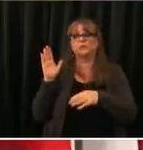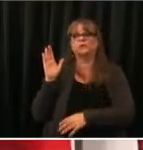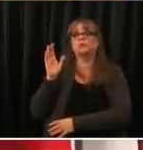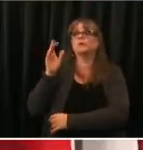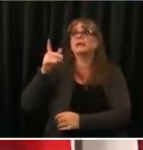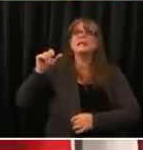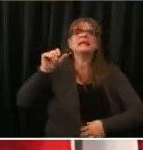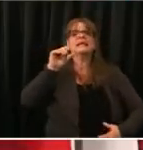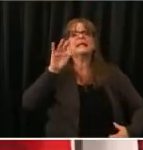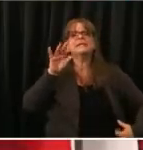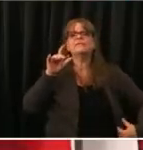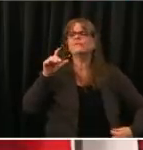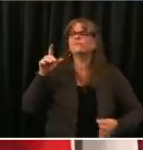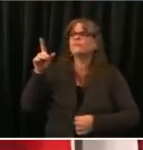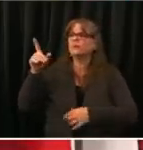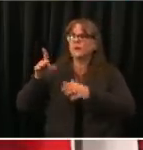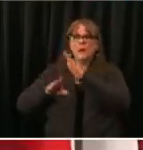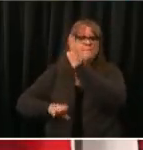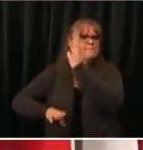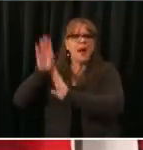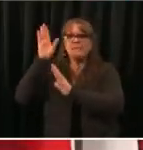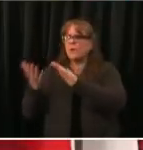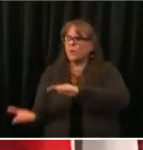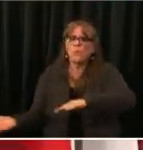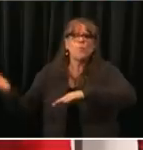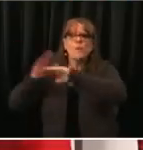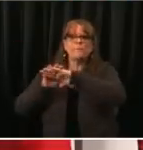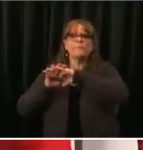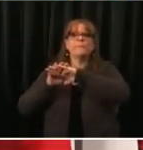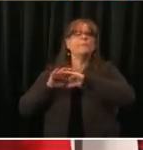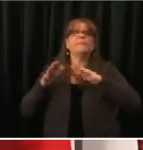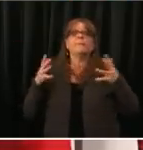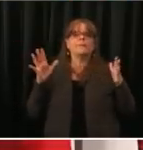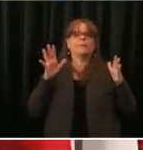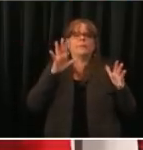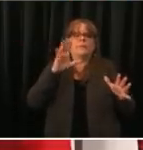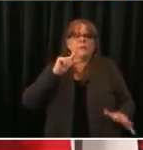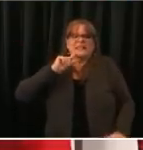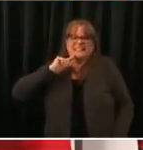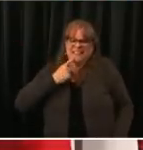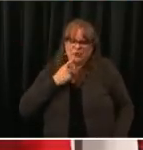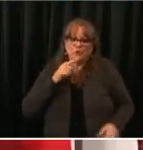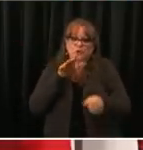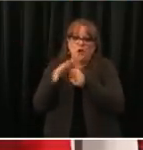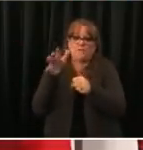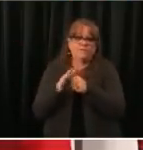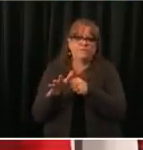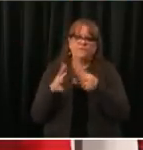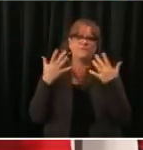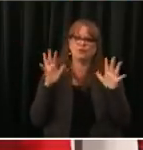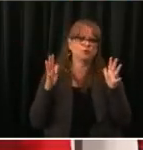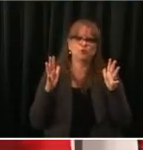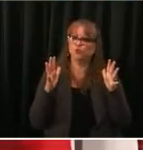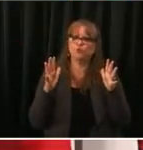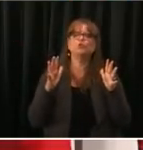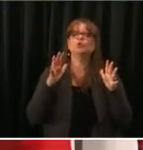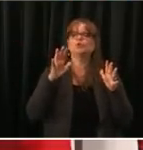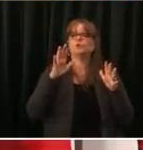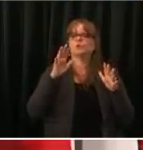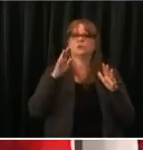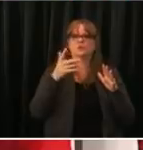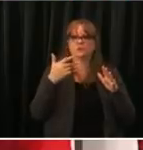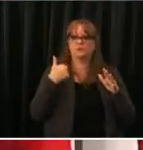or increase, while it would be devastating, we could potentially have more than 75% less deaths, even